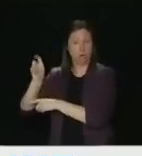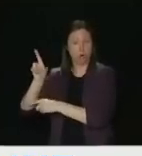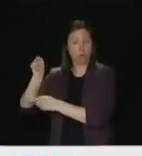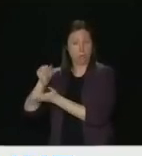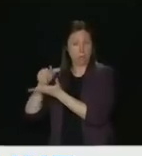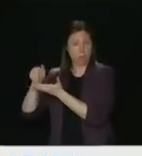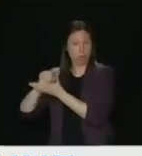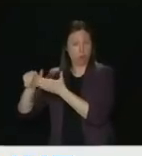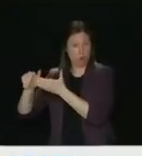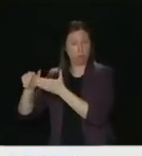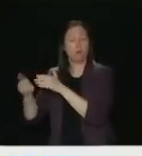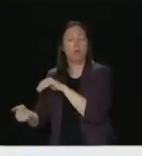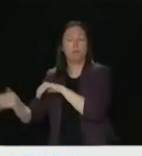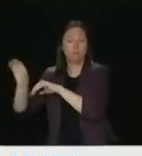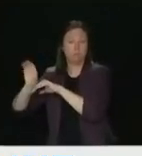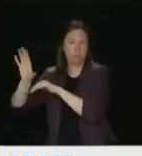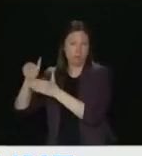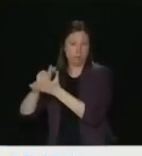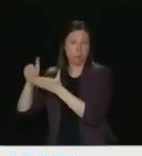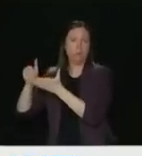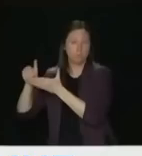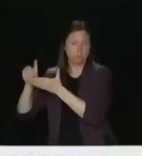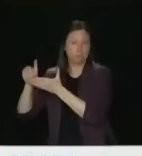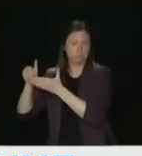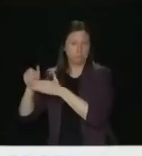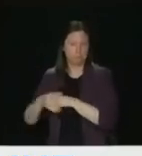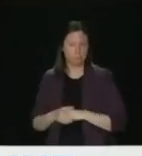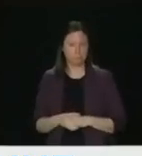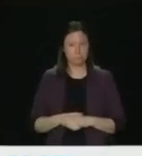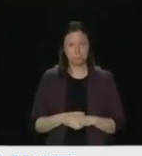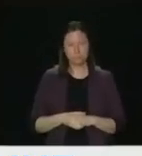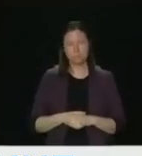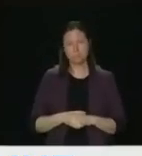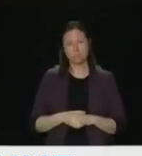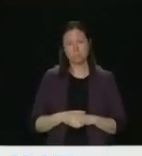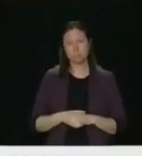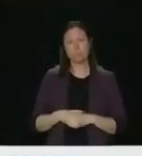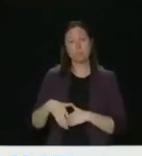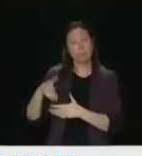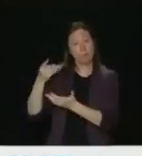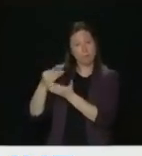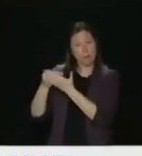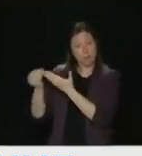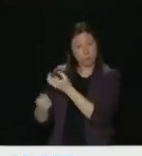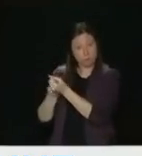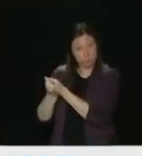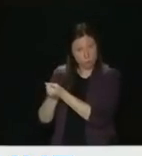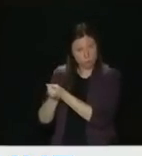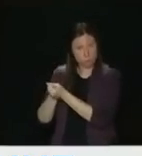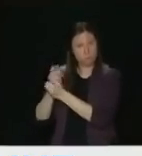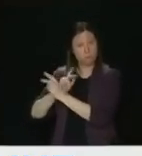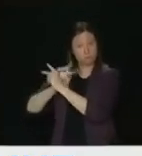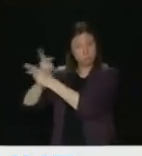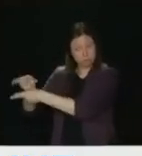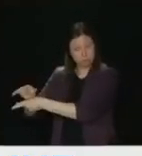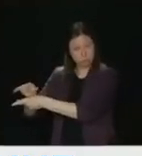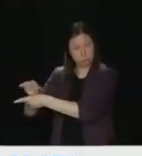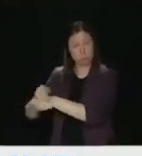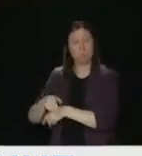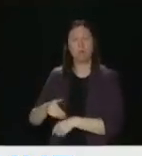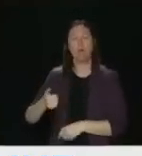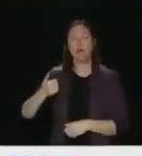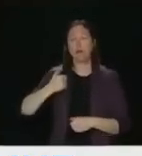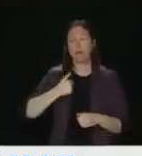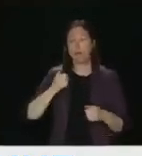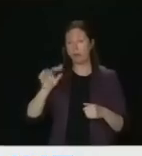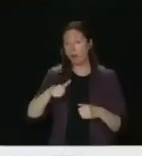loan offered earlier in January. On top of financial support, Canada has already taken steps to